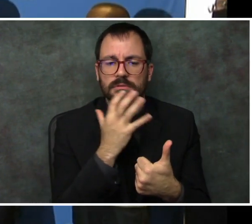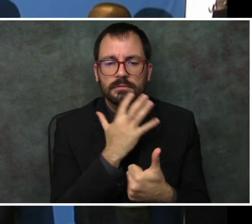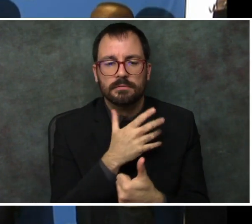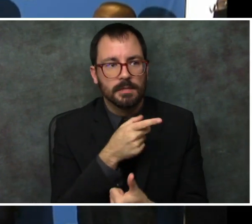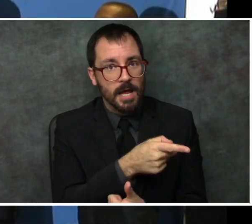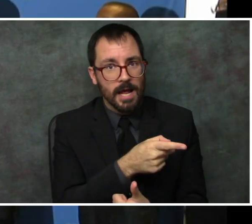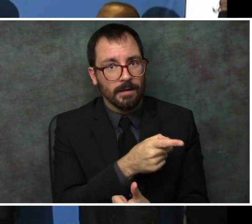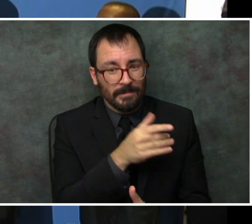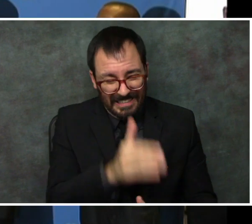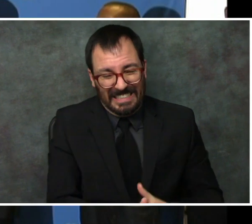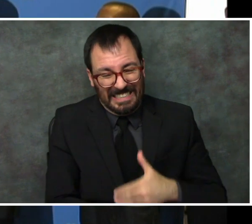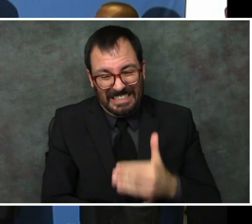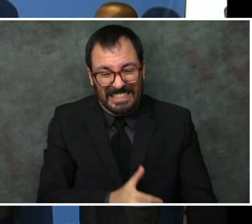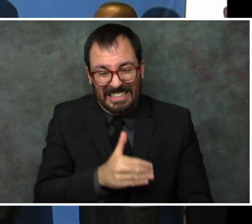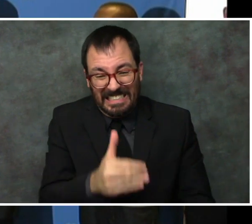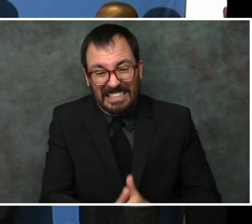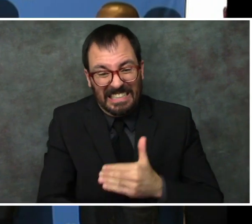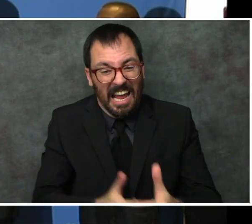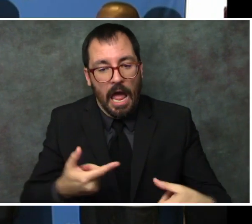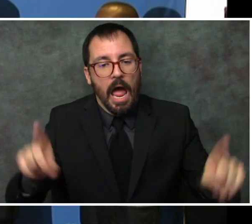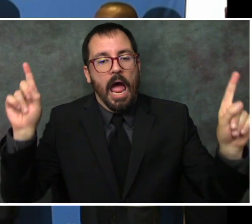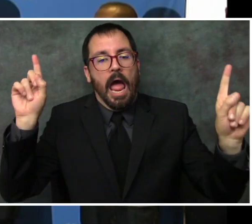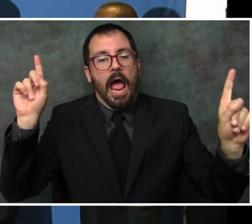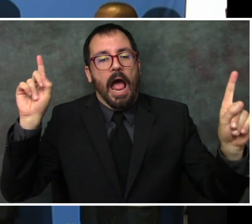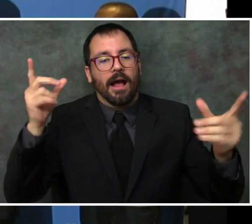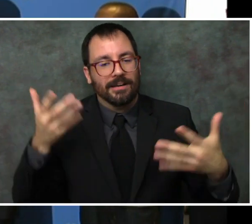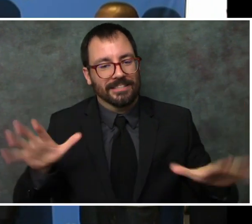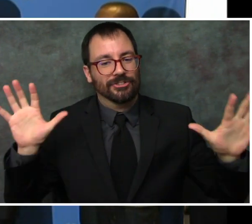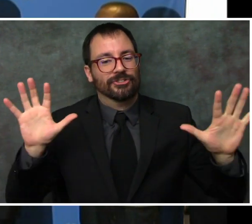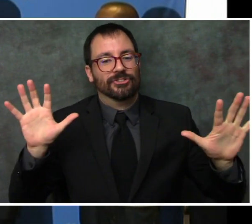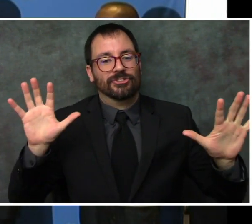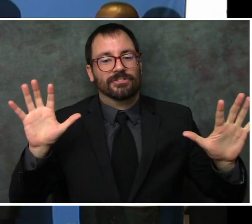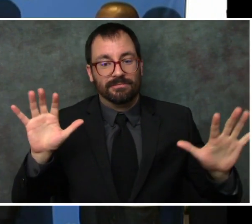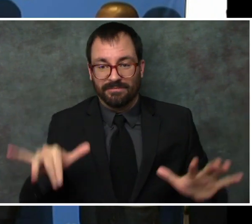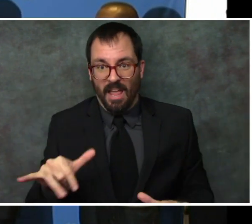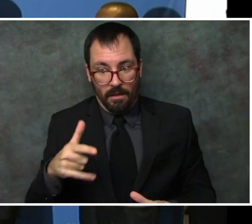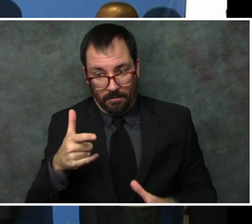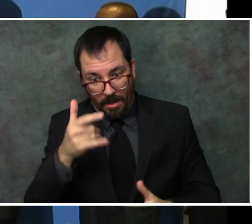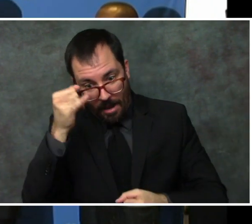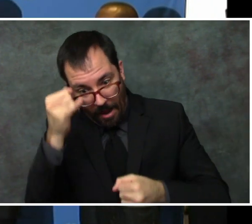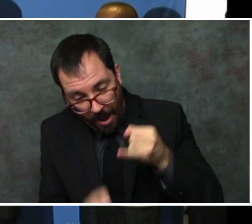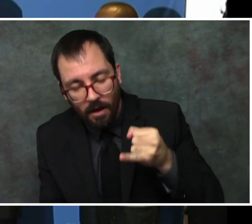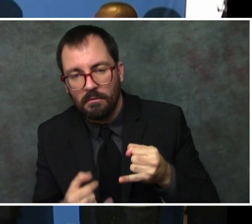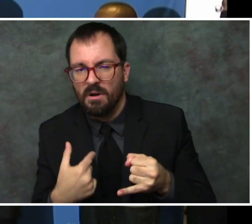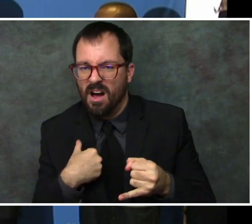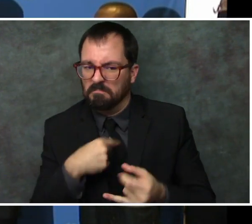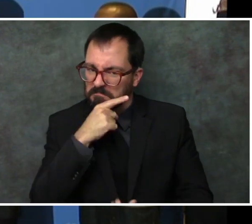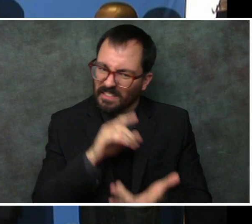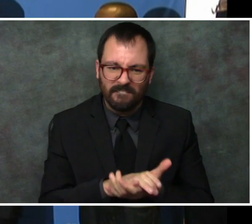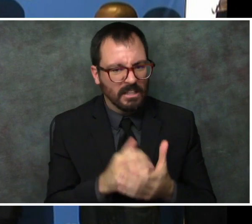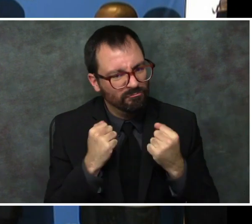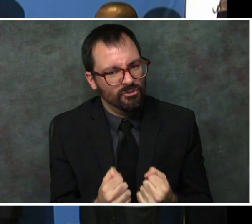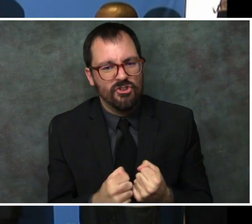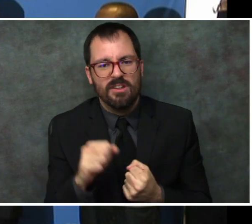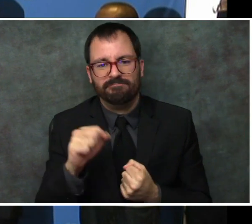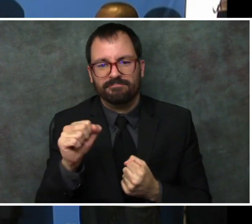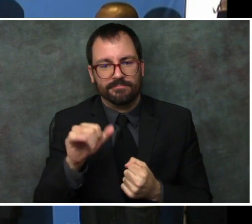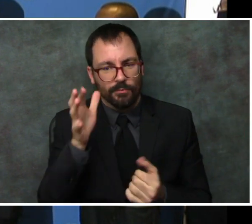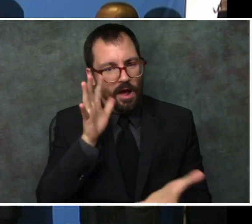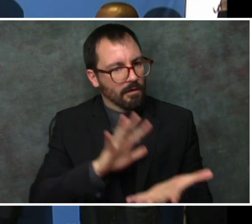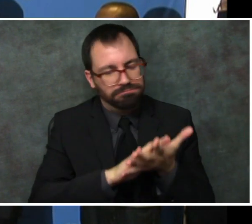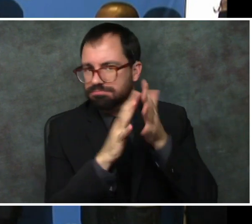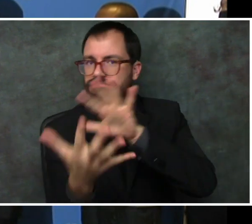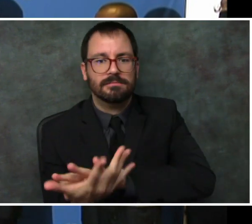incredibly challenging, and he certainly led us to the end of this process in a